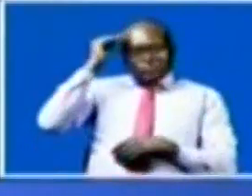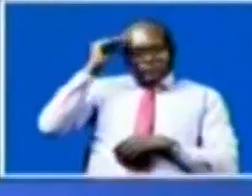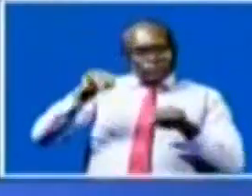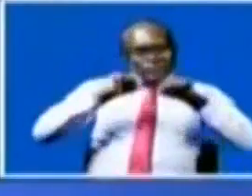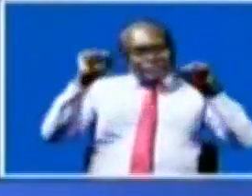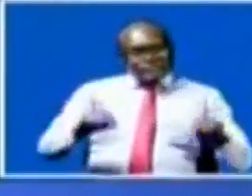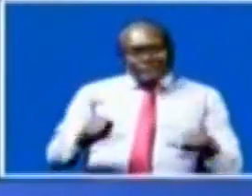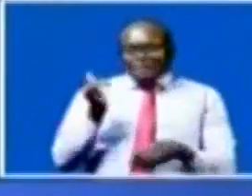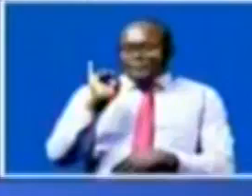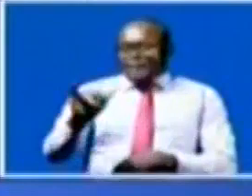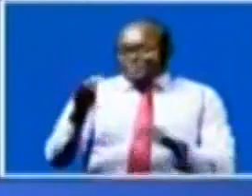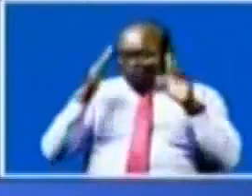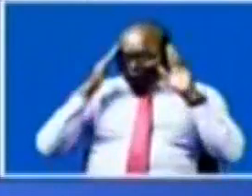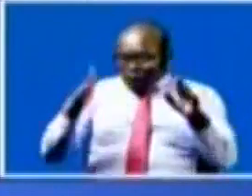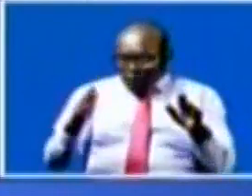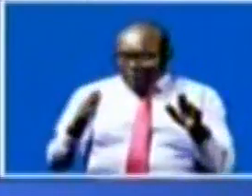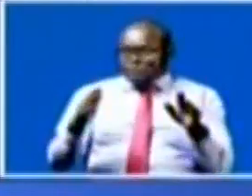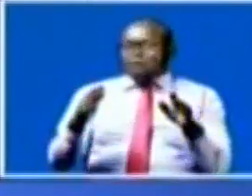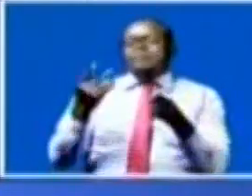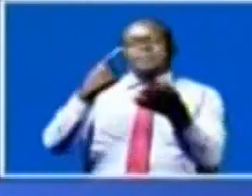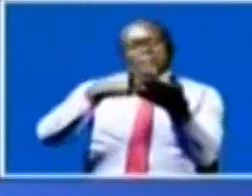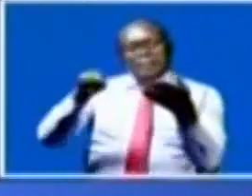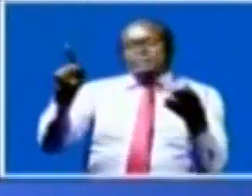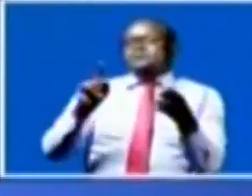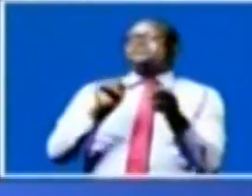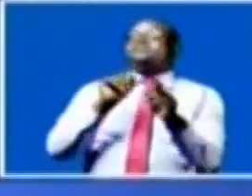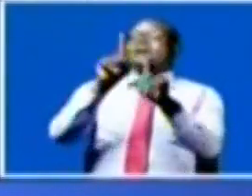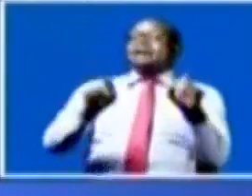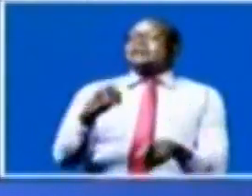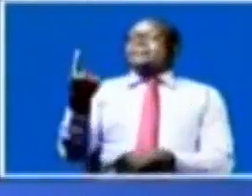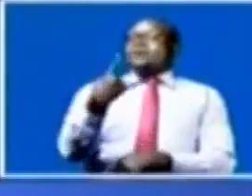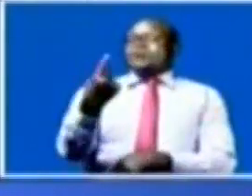system, that focuses on passing examination.